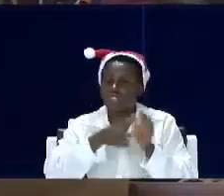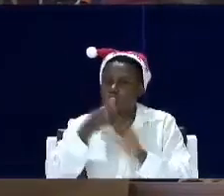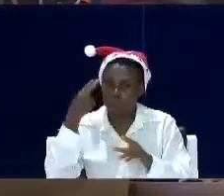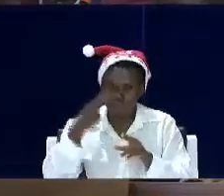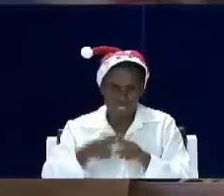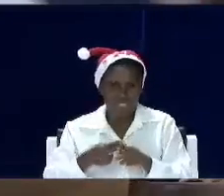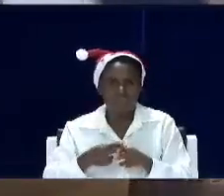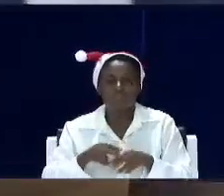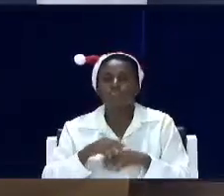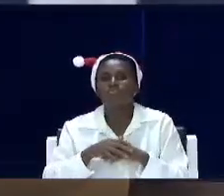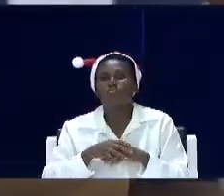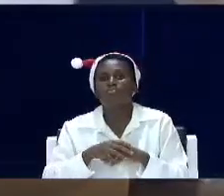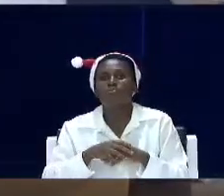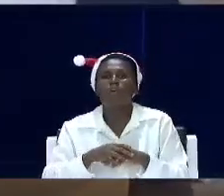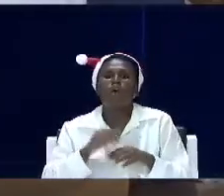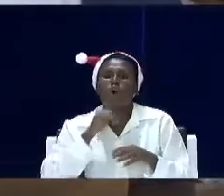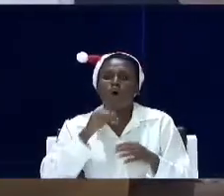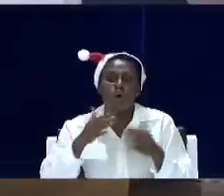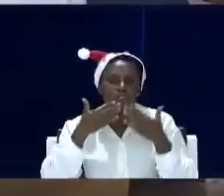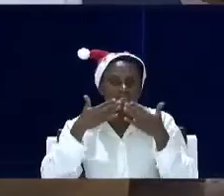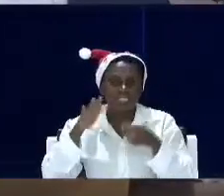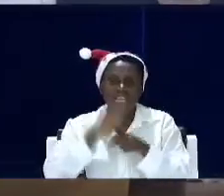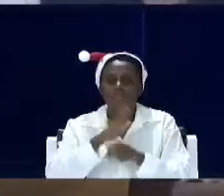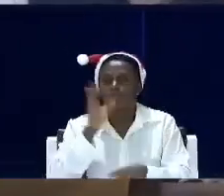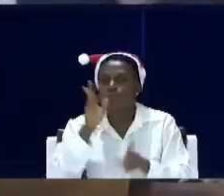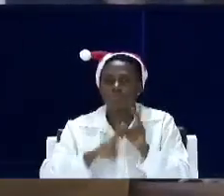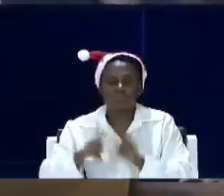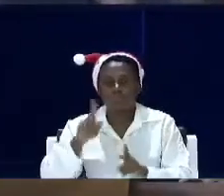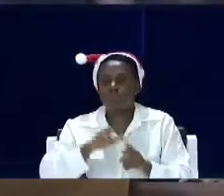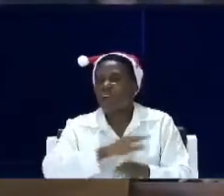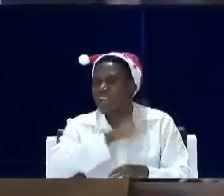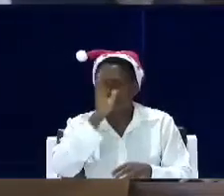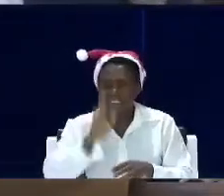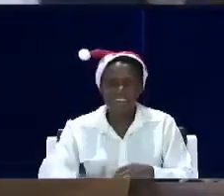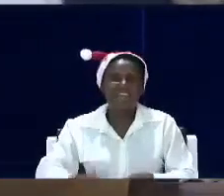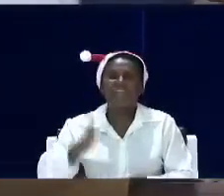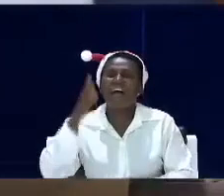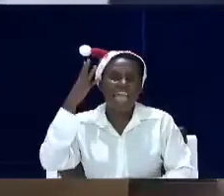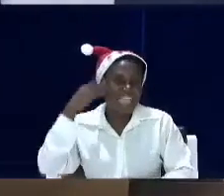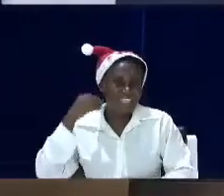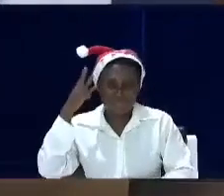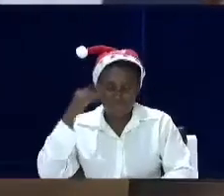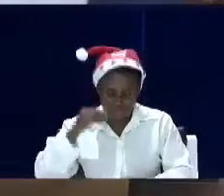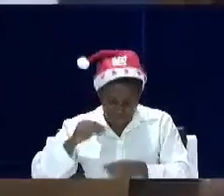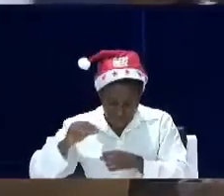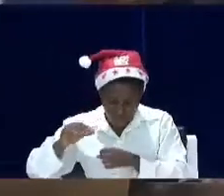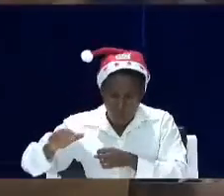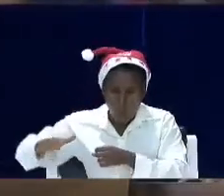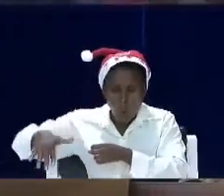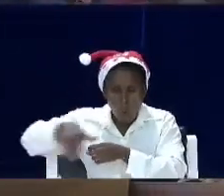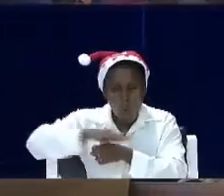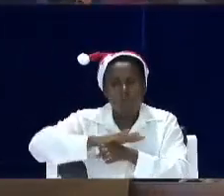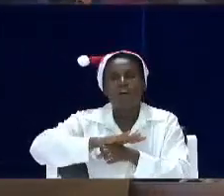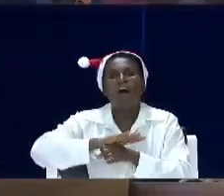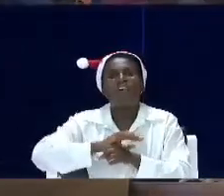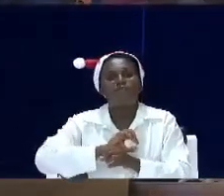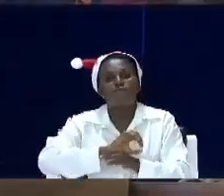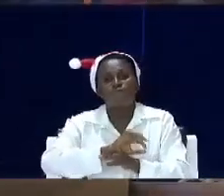But unthankful people never experience overflow.